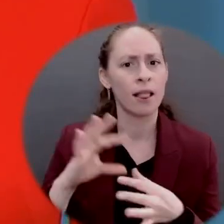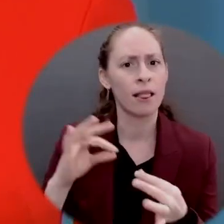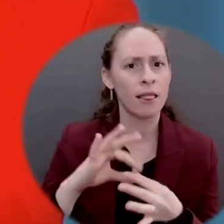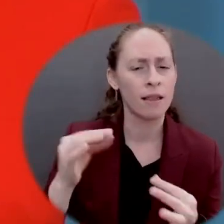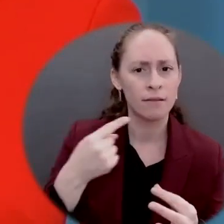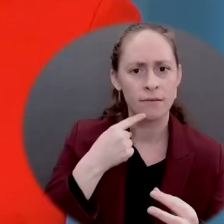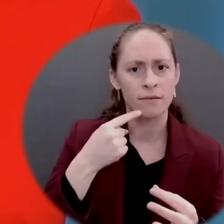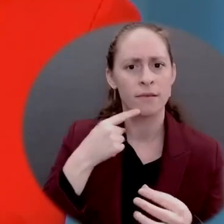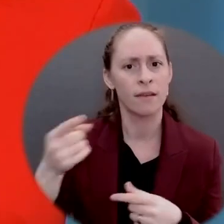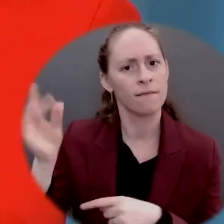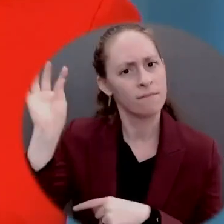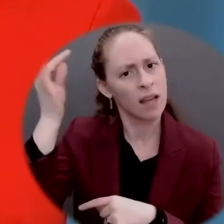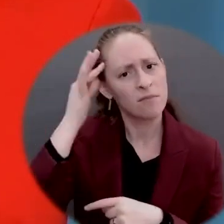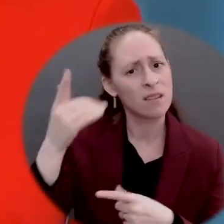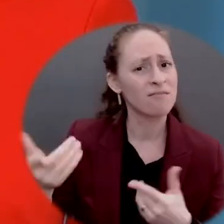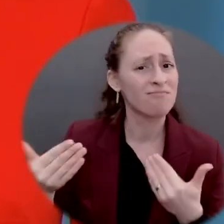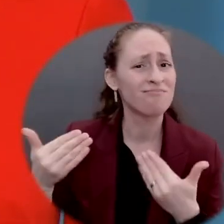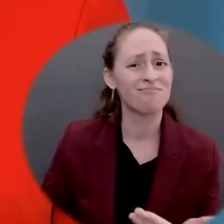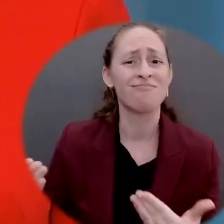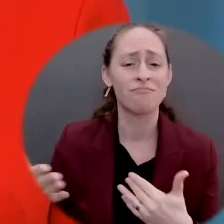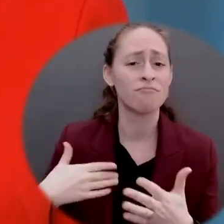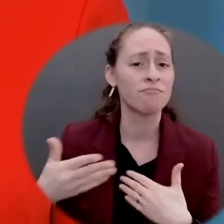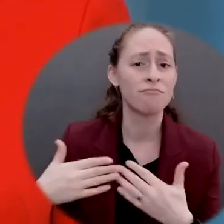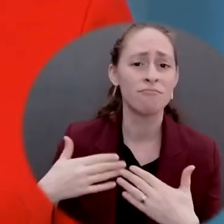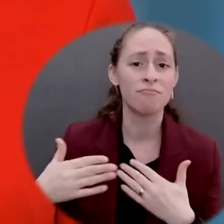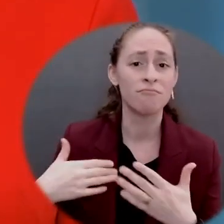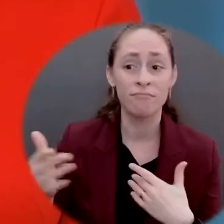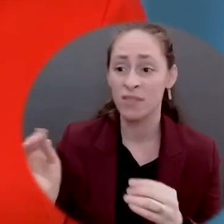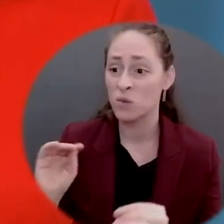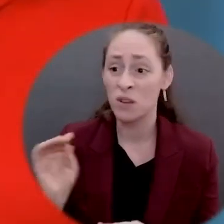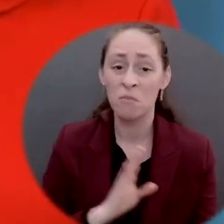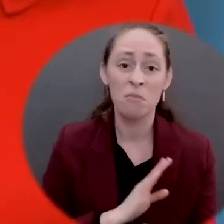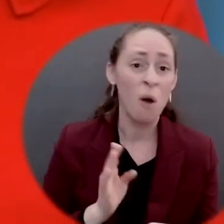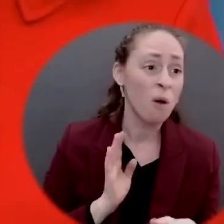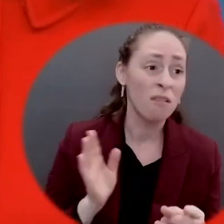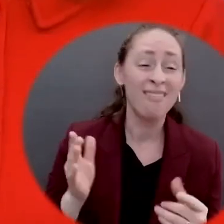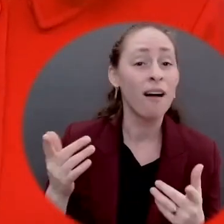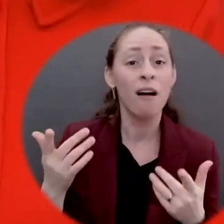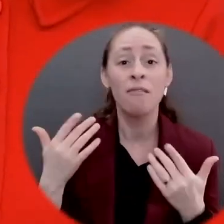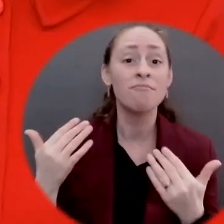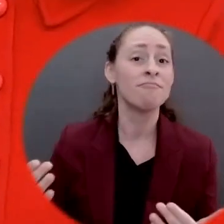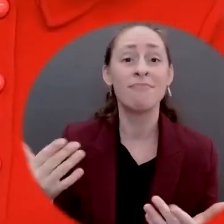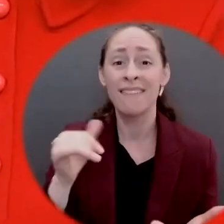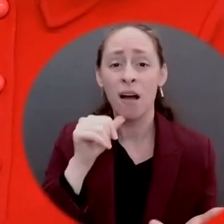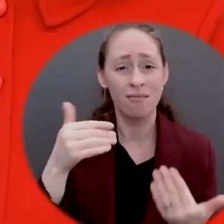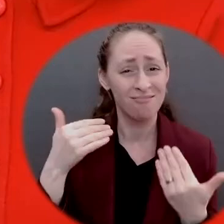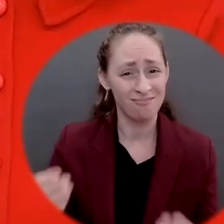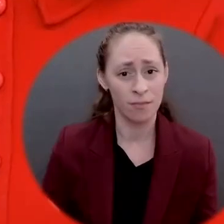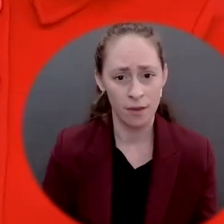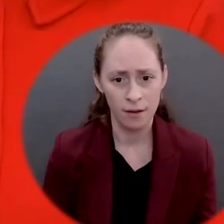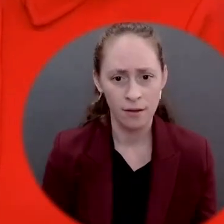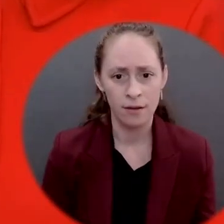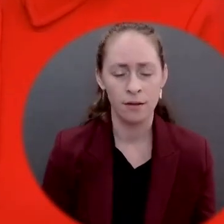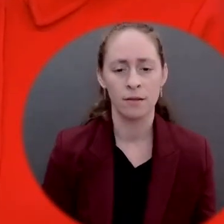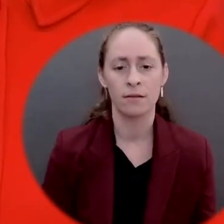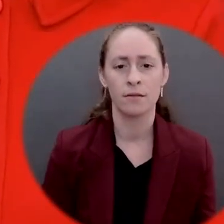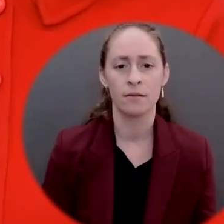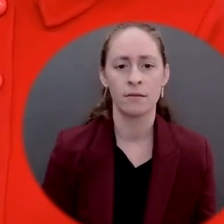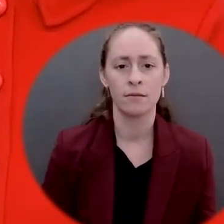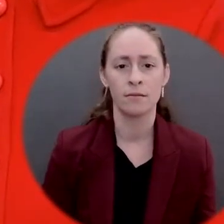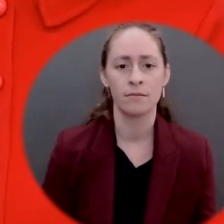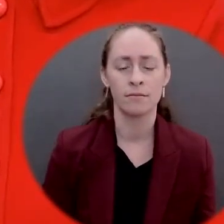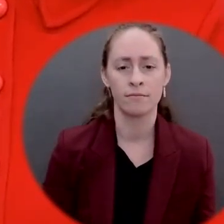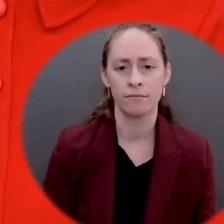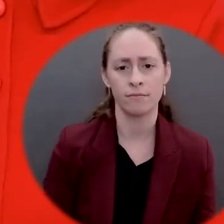there's no question that having a full federal board fighting inflation at a time where that is the stated